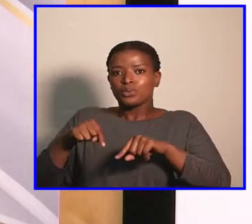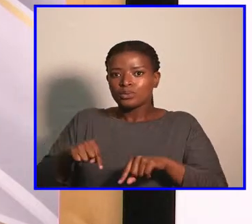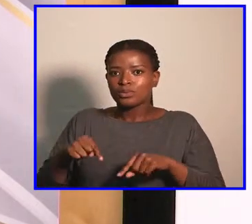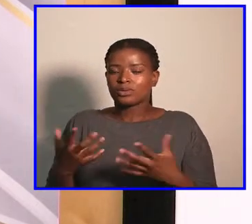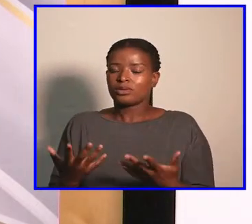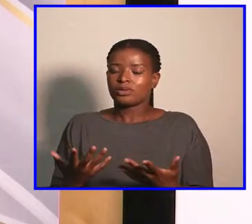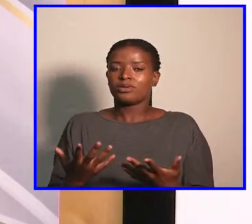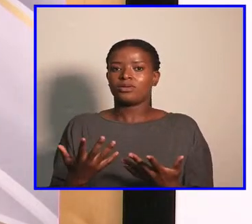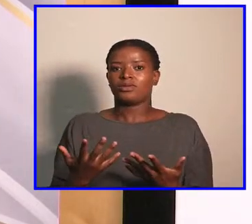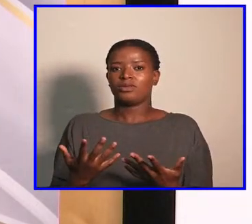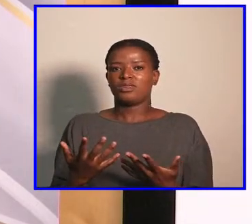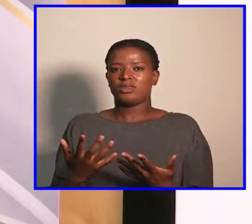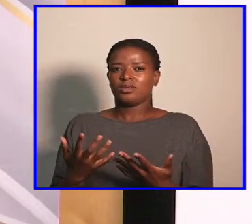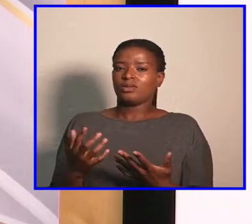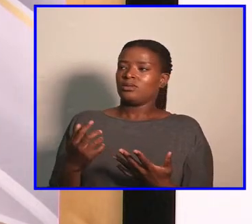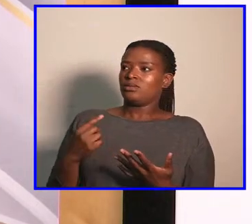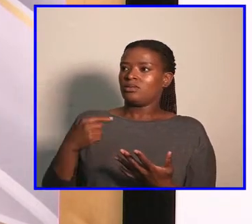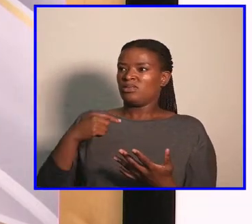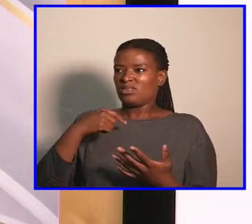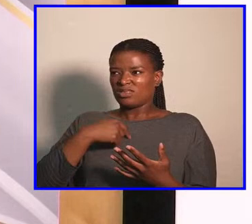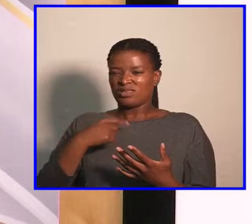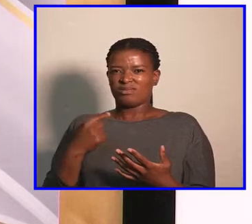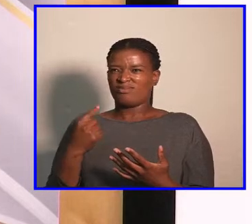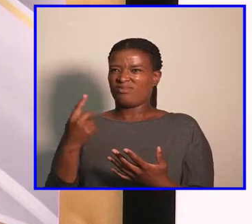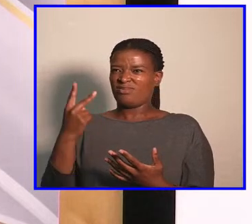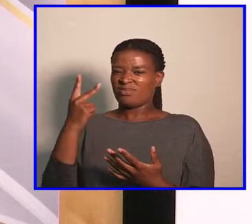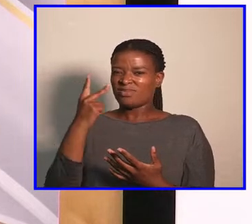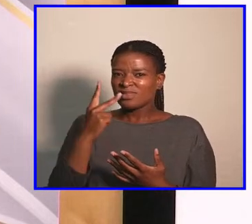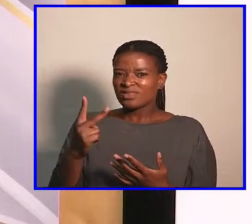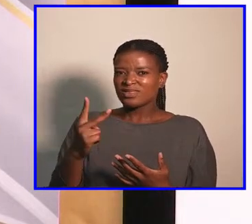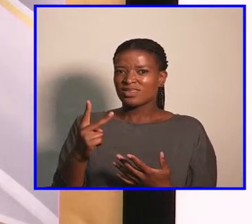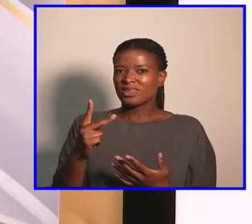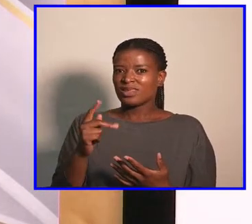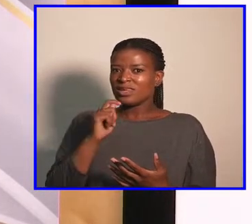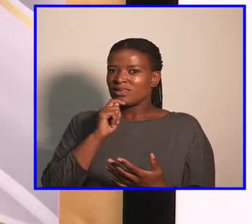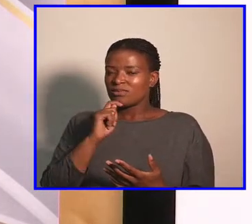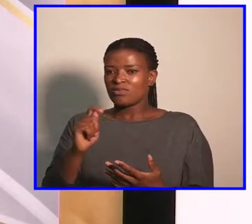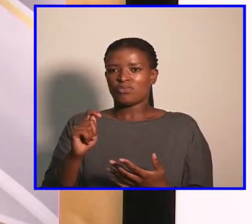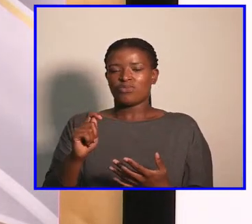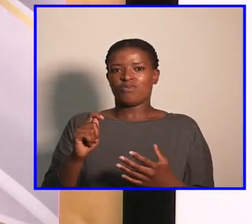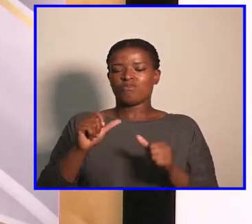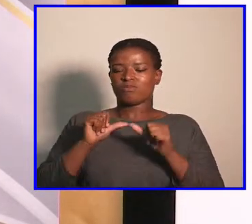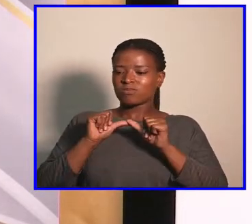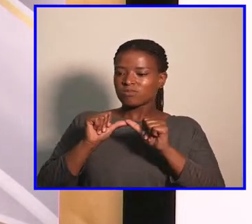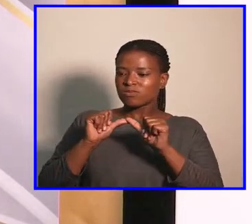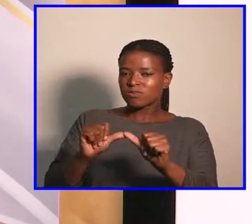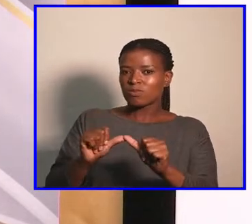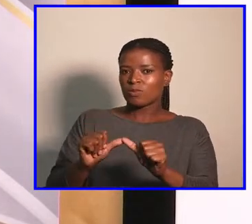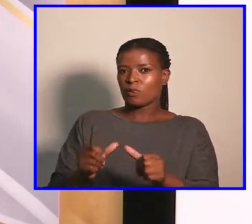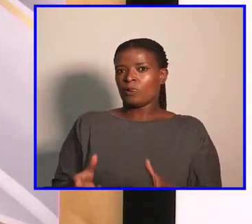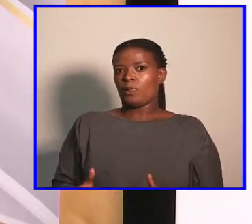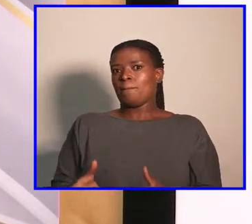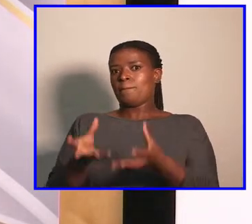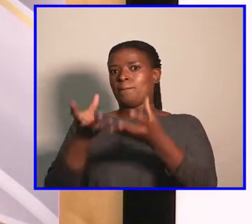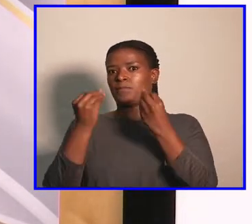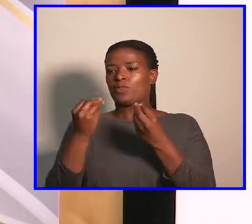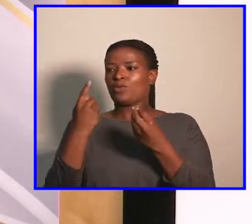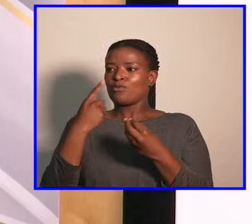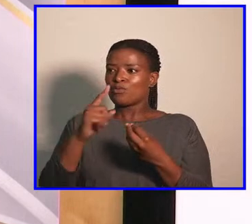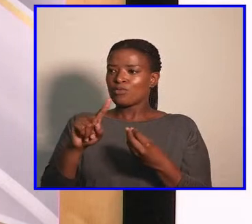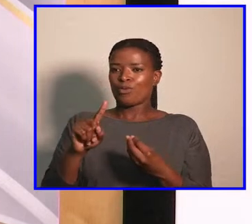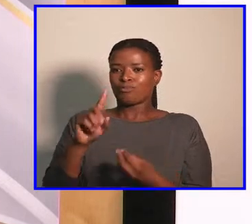is a day where we realize that our true sovereignty comes from our fiscal